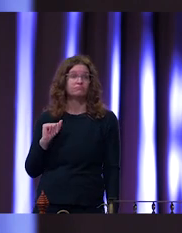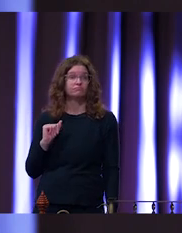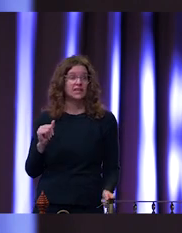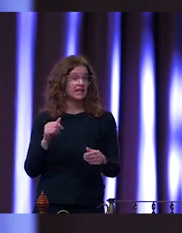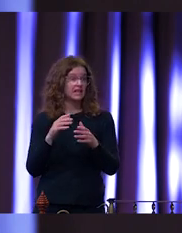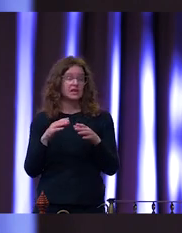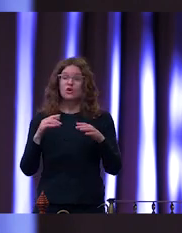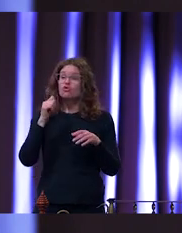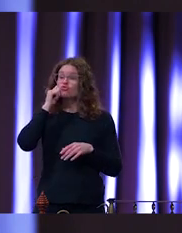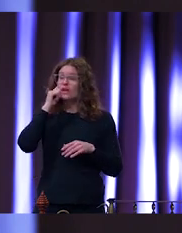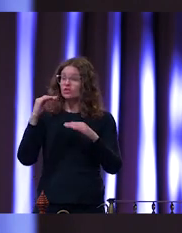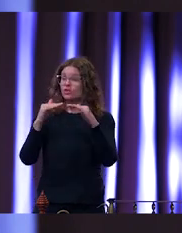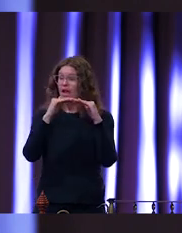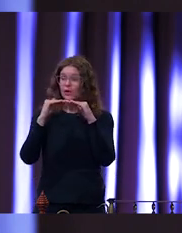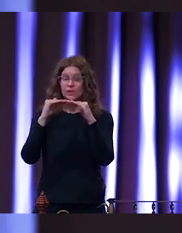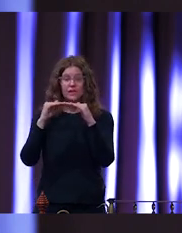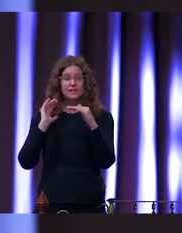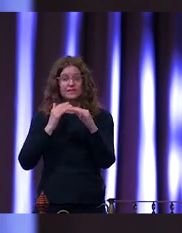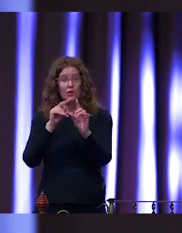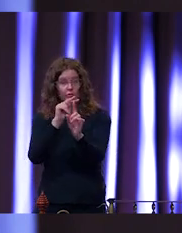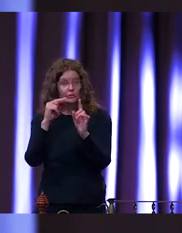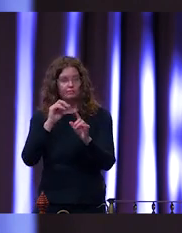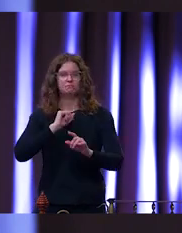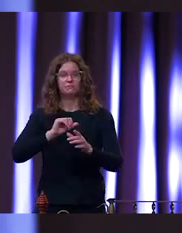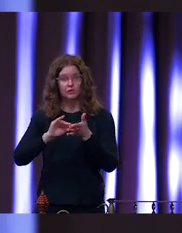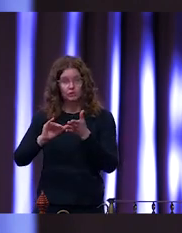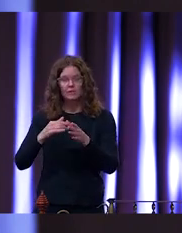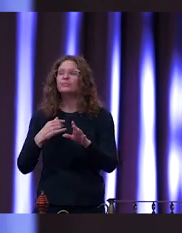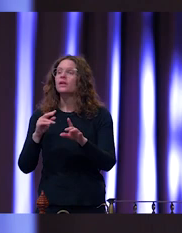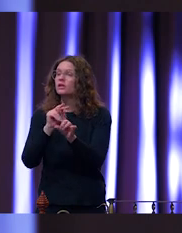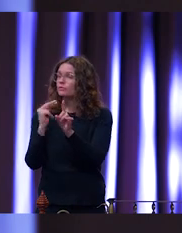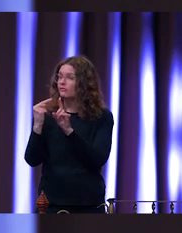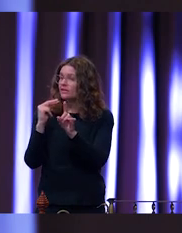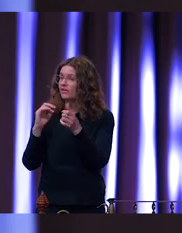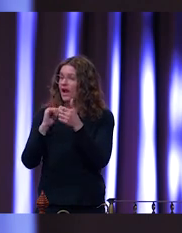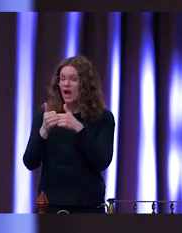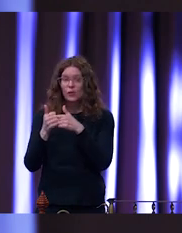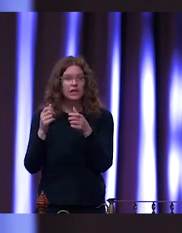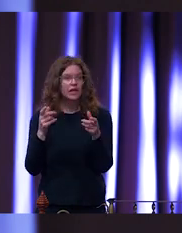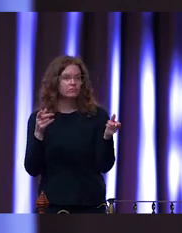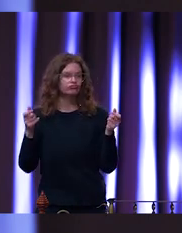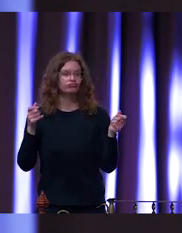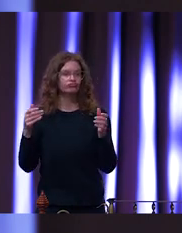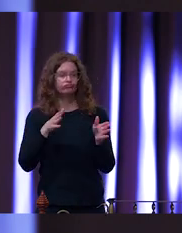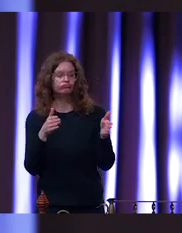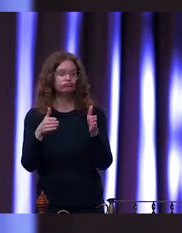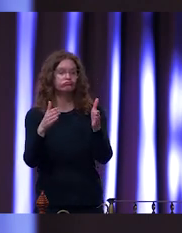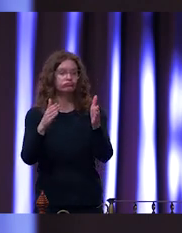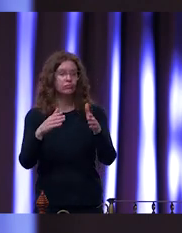equity is the lens, my apologies, in which we're going to be navigating our work. That is not in question, right? We have had so